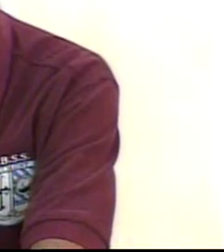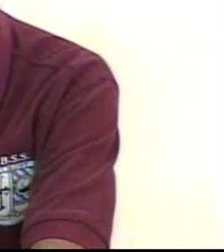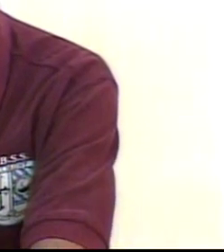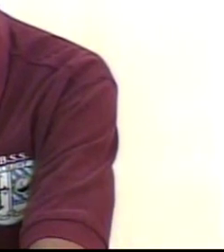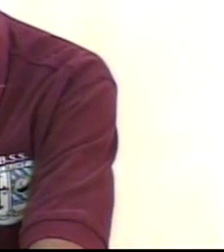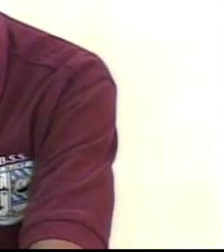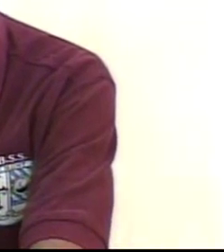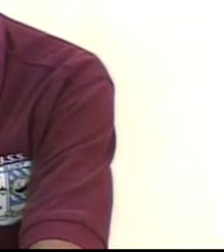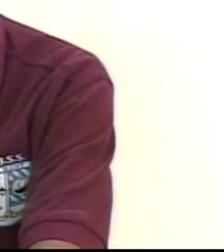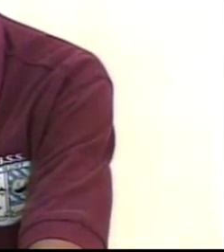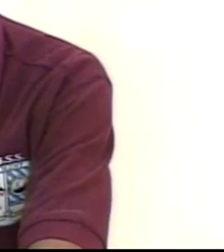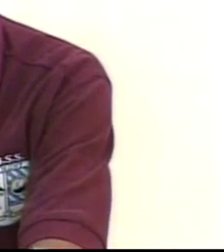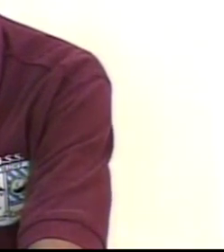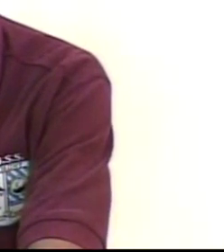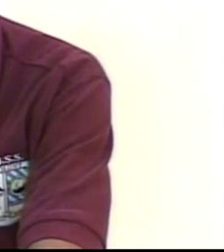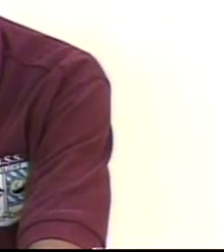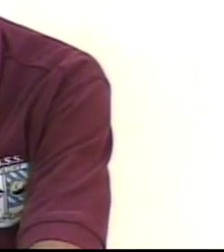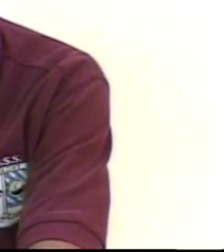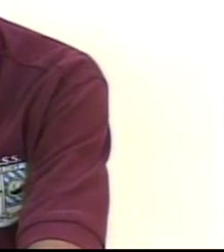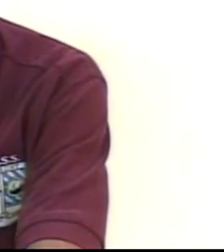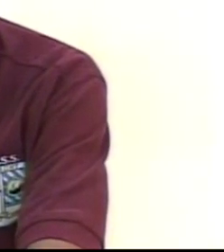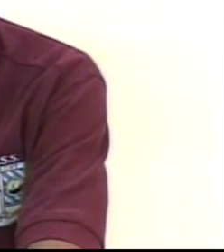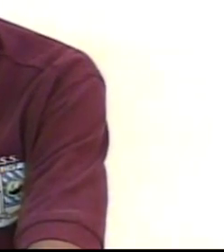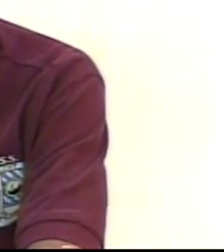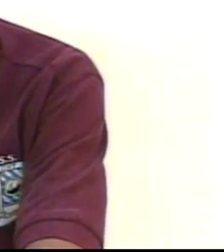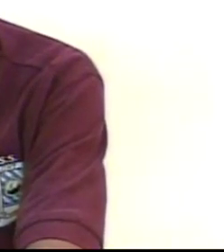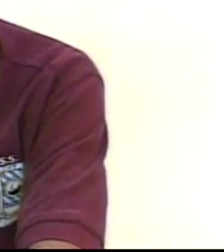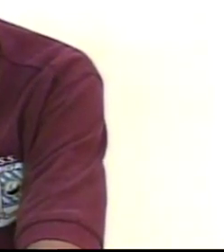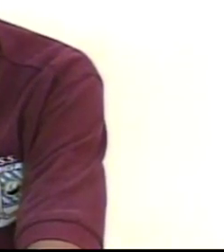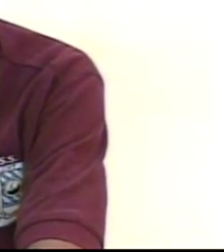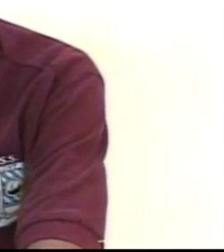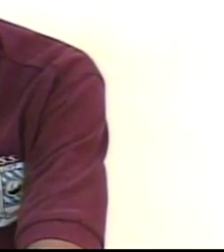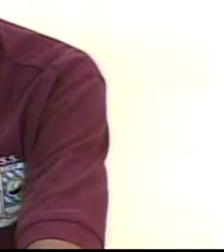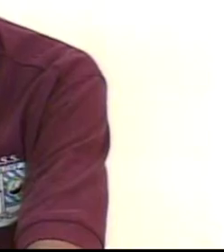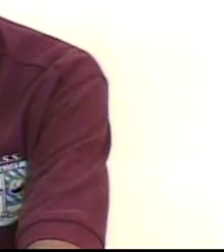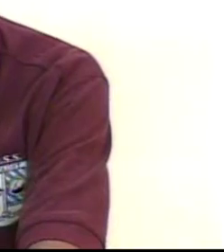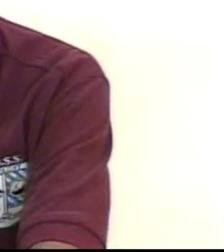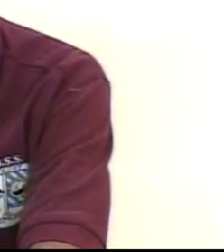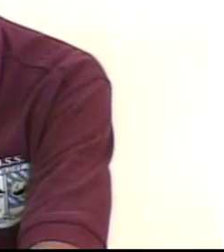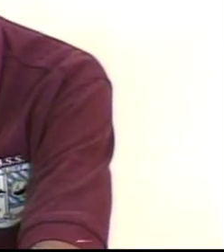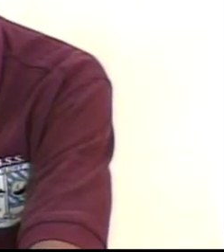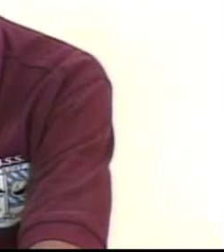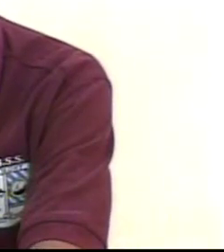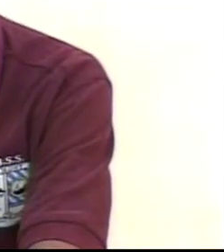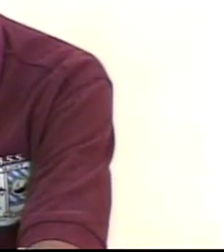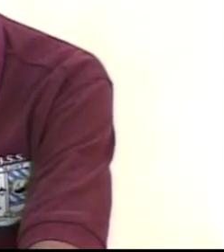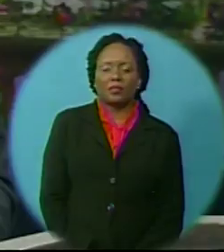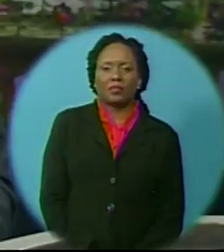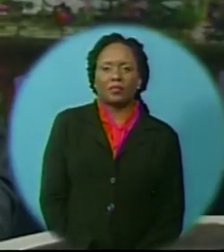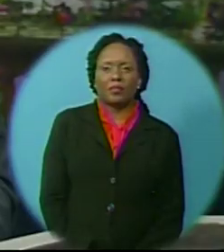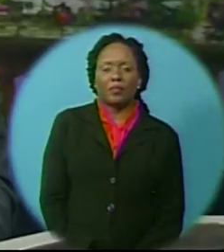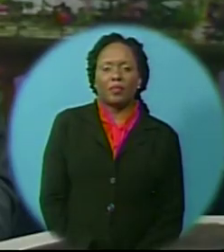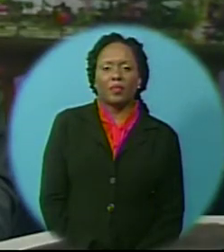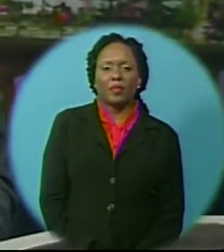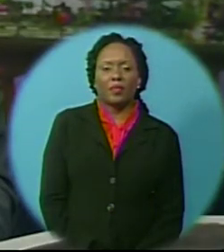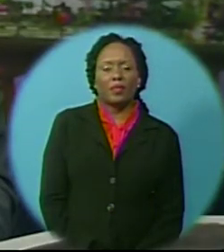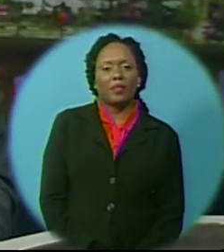Caribbean, and it's our responsibility to grant as much opportunity to our young people.